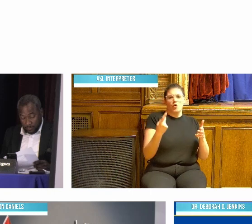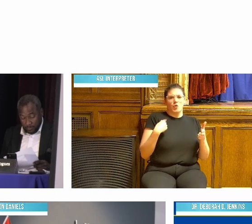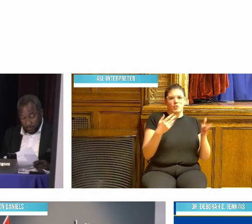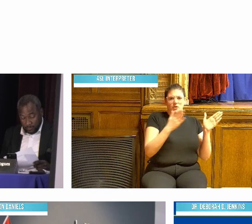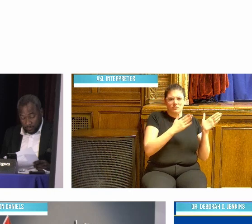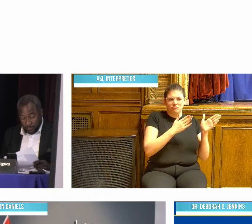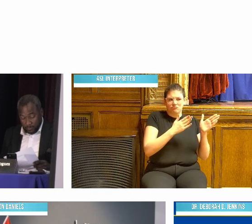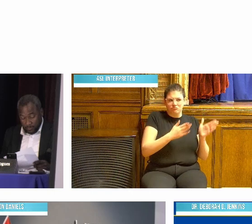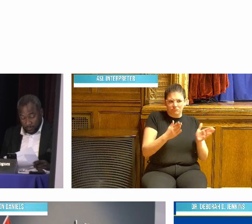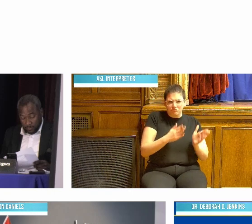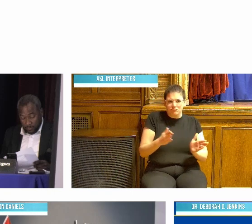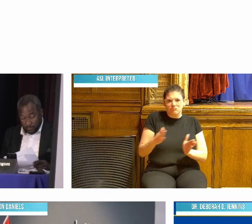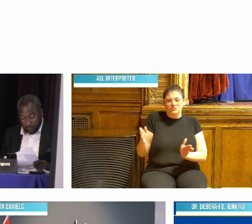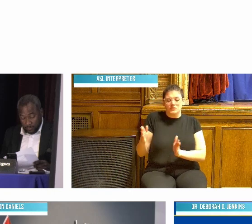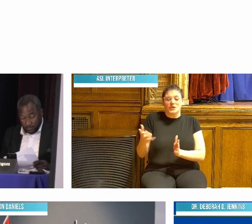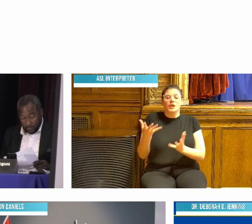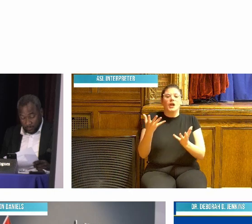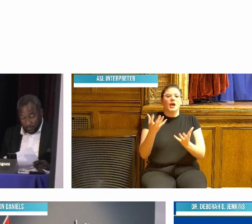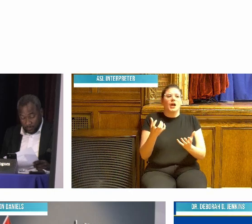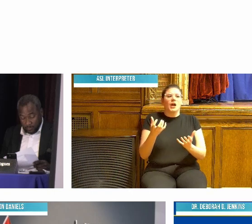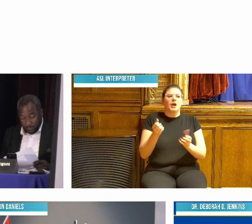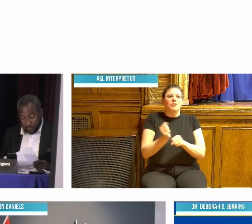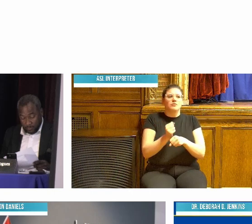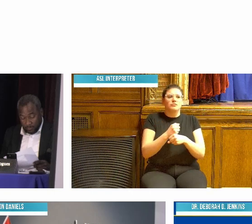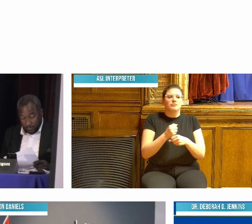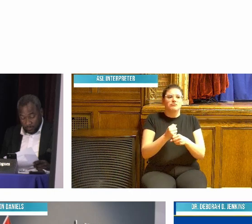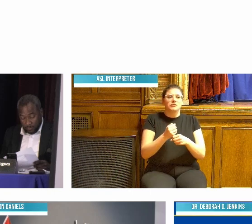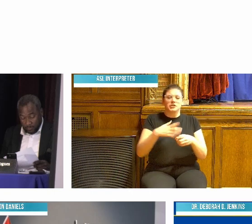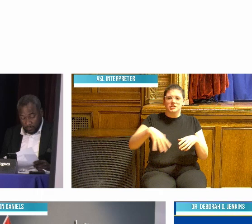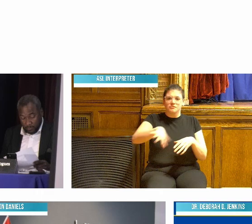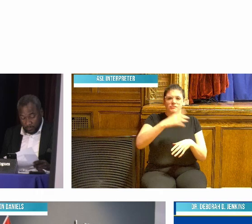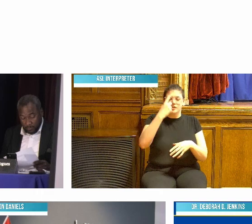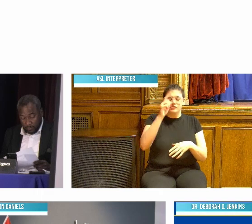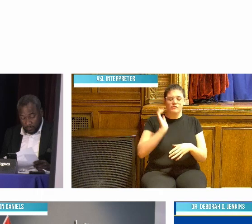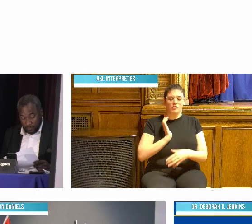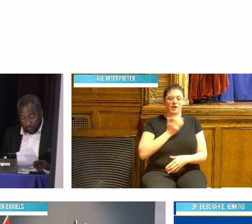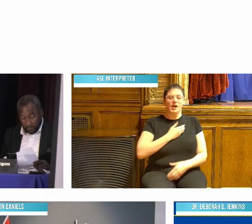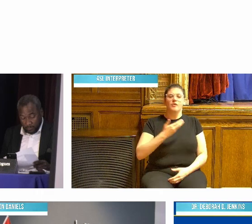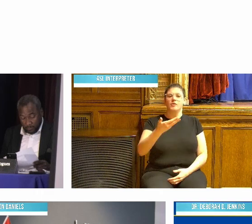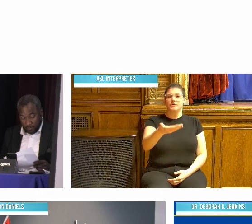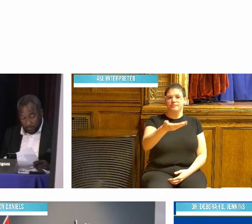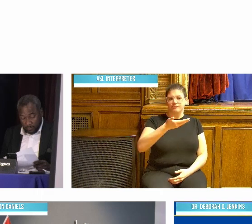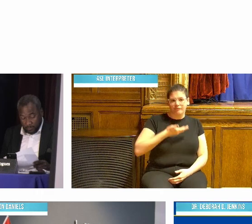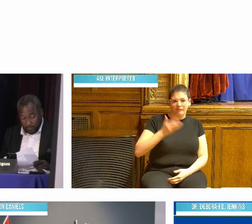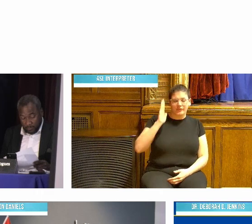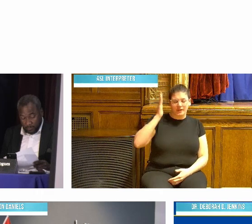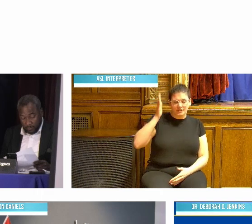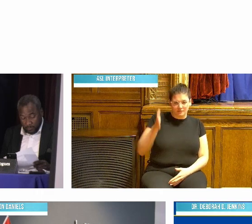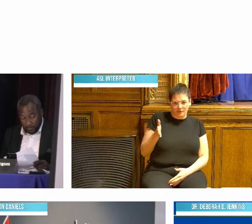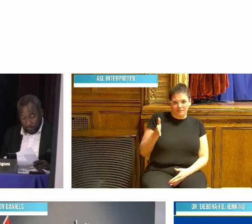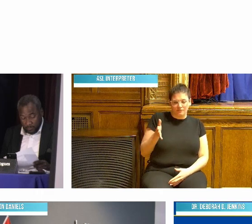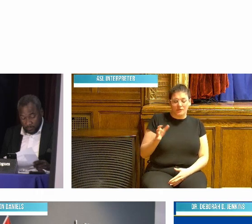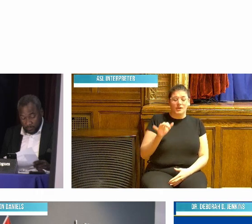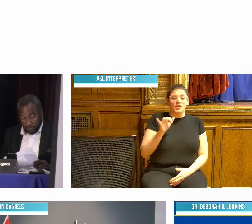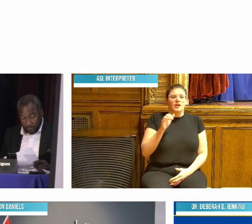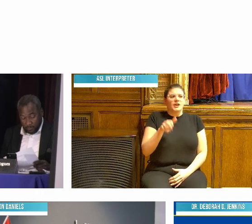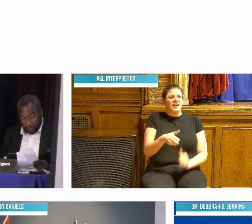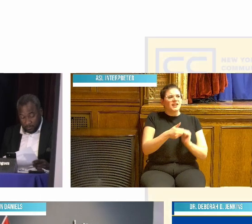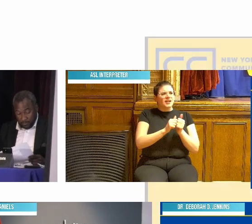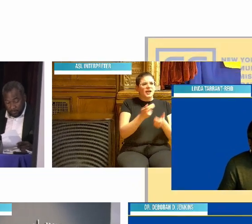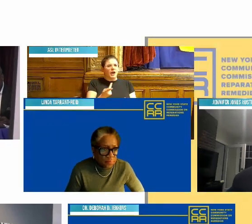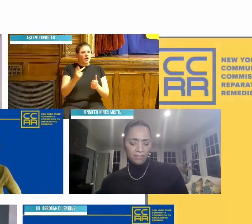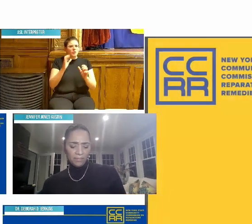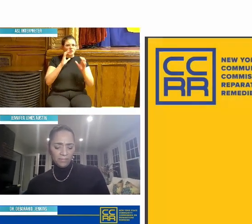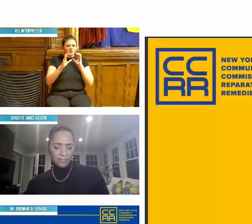for our invited speaker, but I also want to share how we will communicate because I think it's important. We want to ensure that this